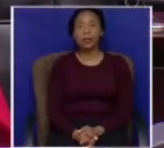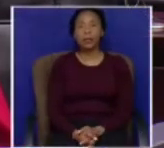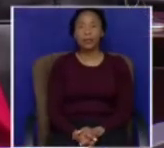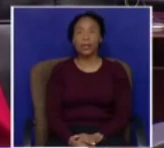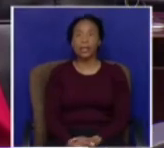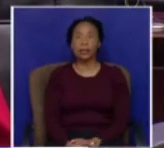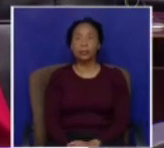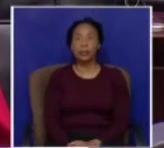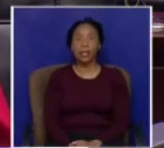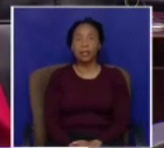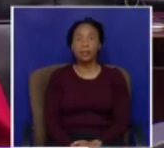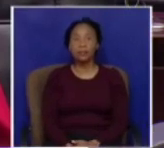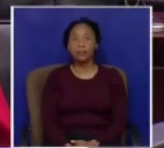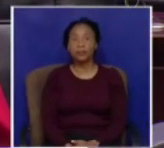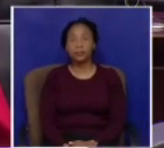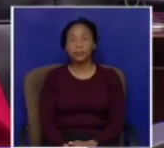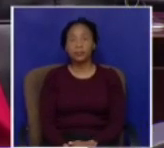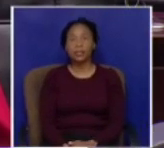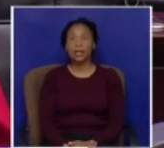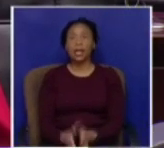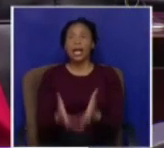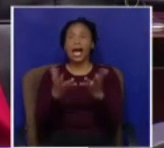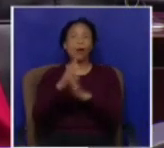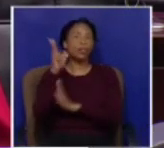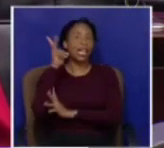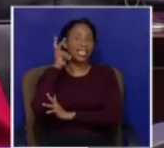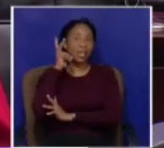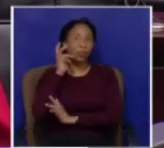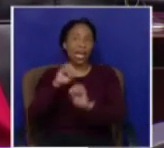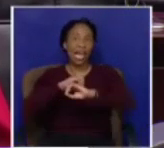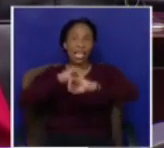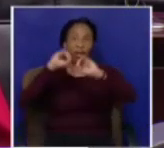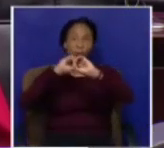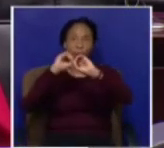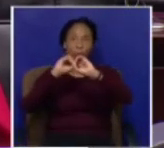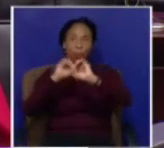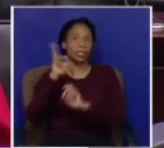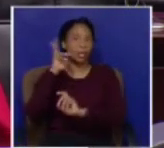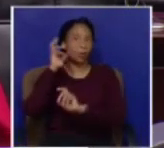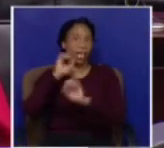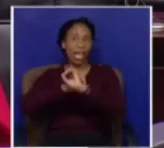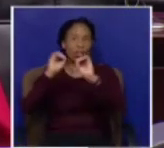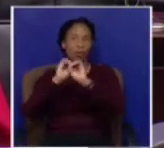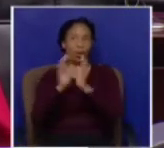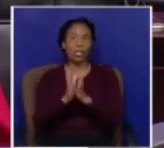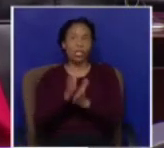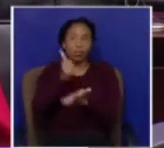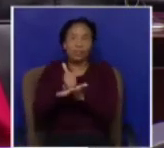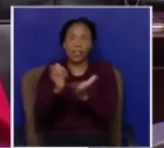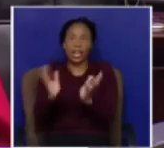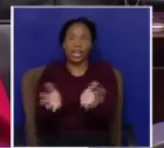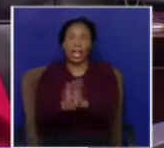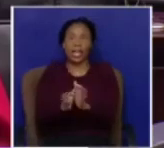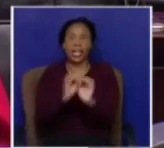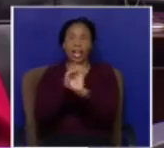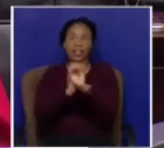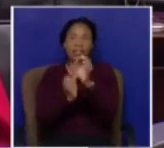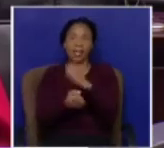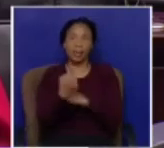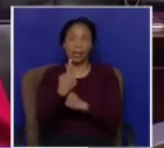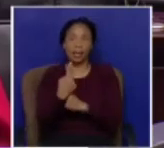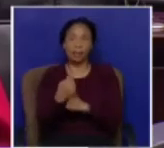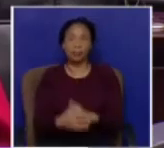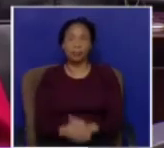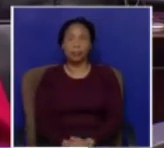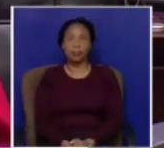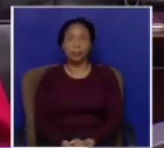the certificates, members will receive one of the certificates for their records. I now call